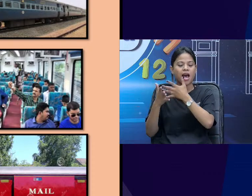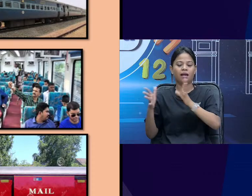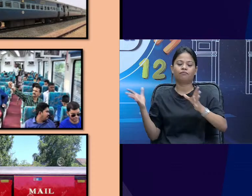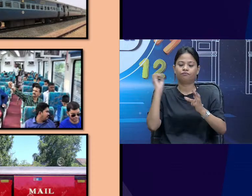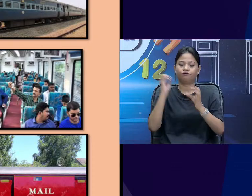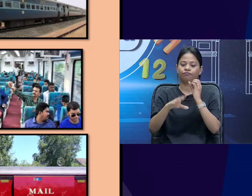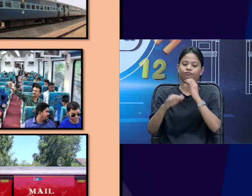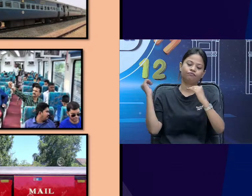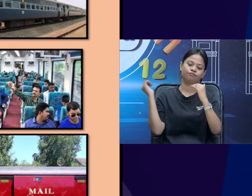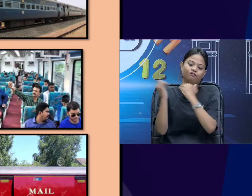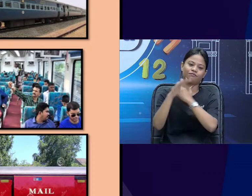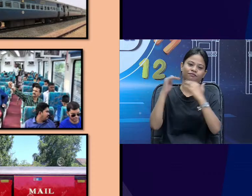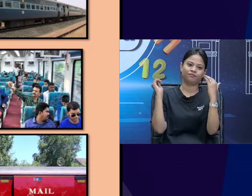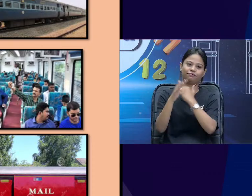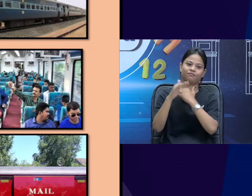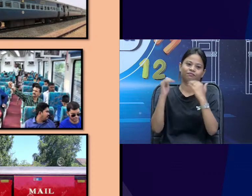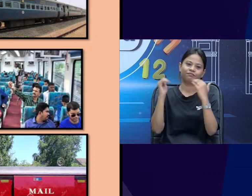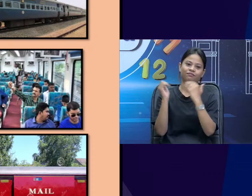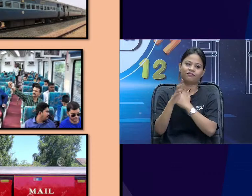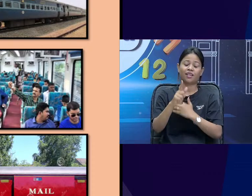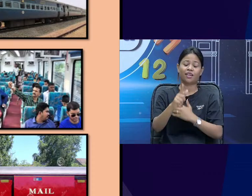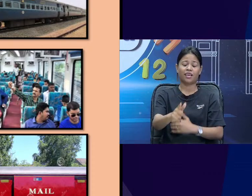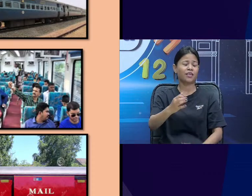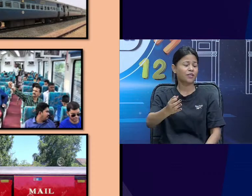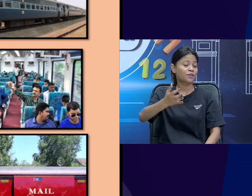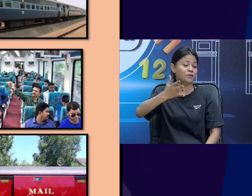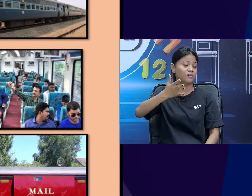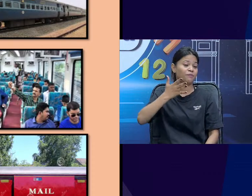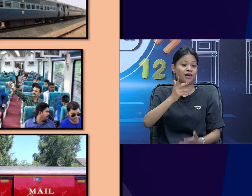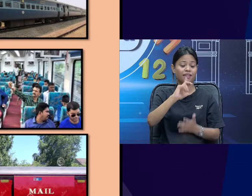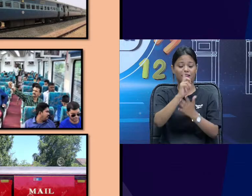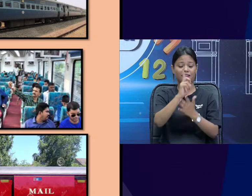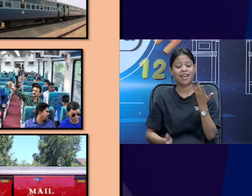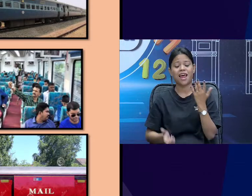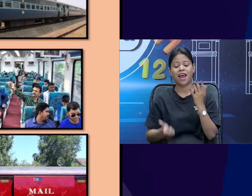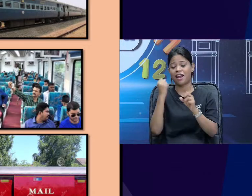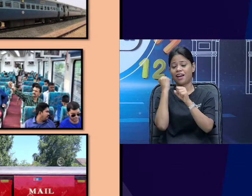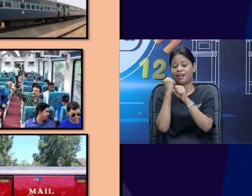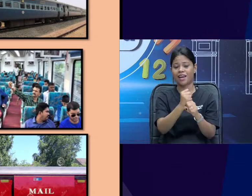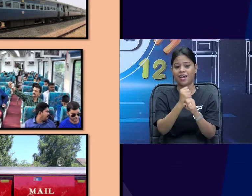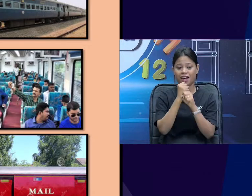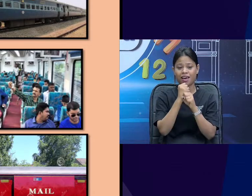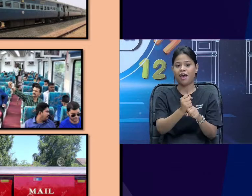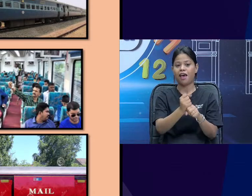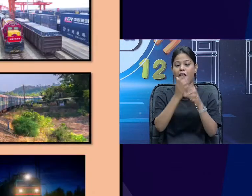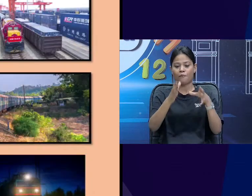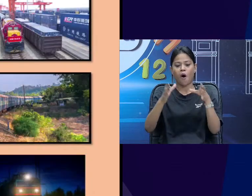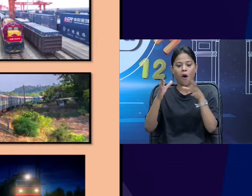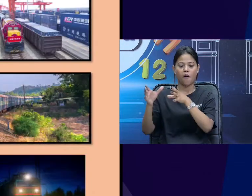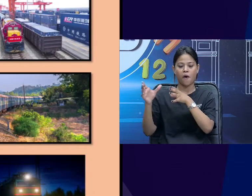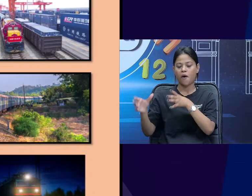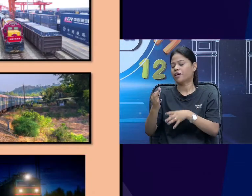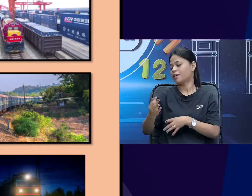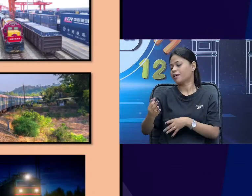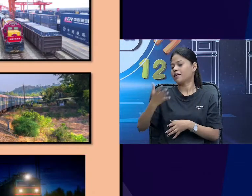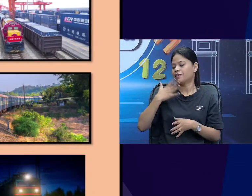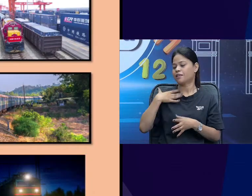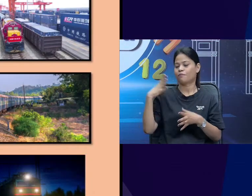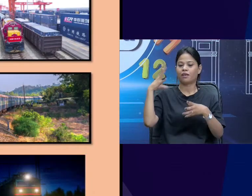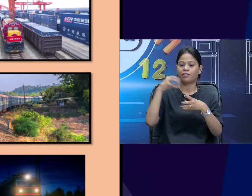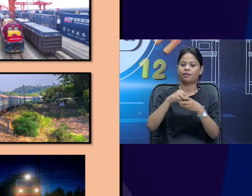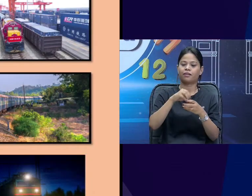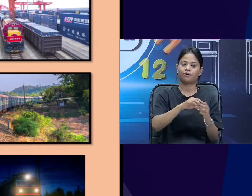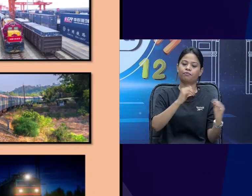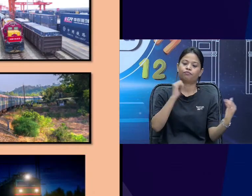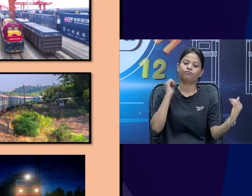bringing the precious load in without fail. Then thousands of red cars all